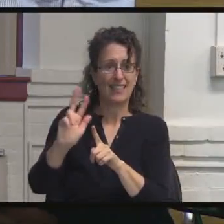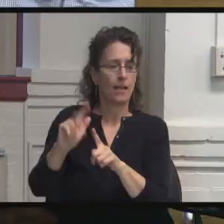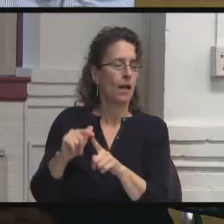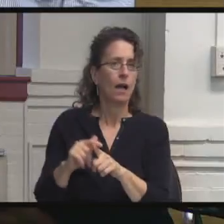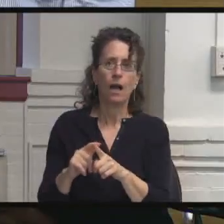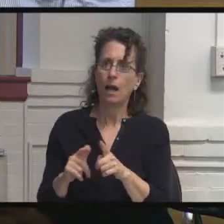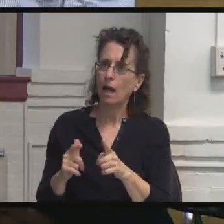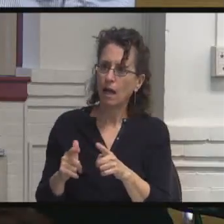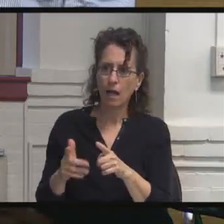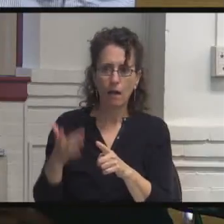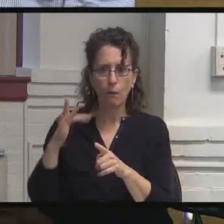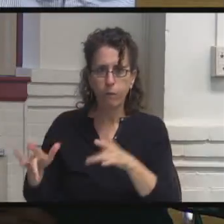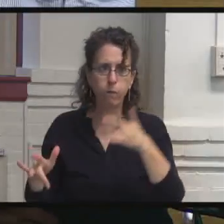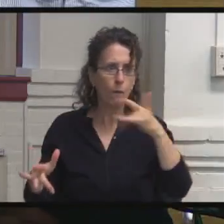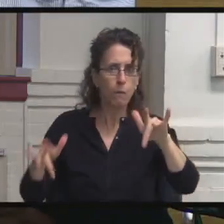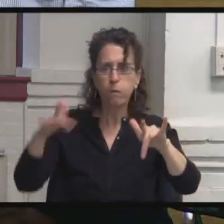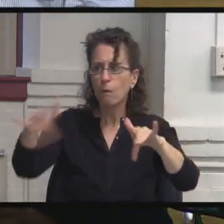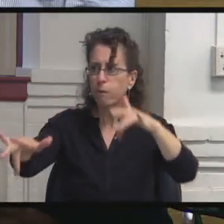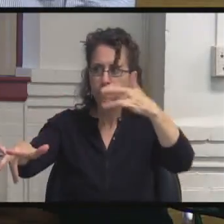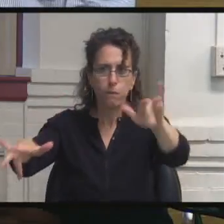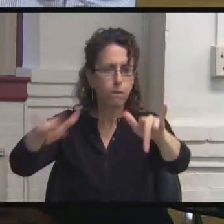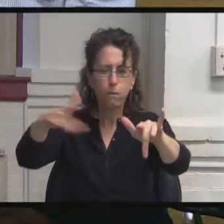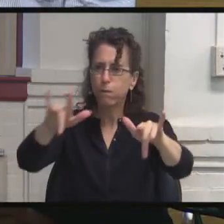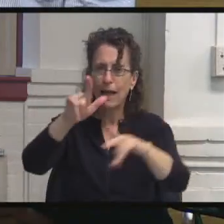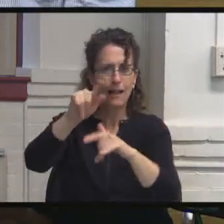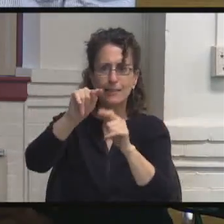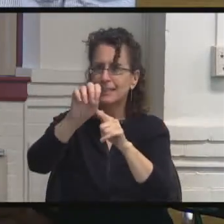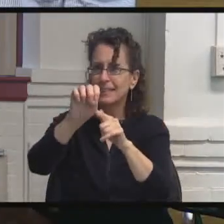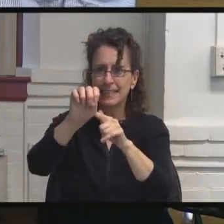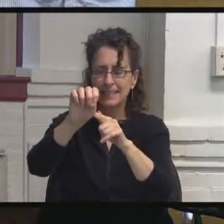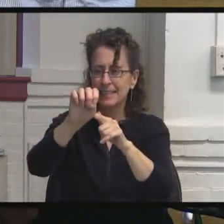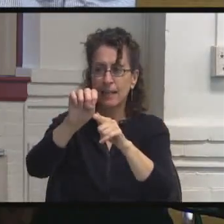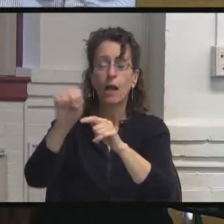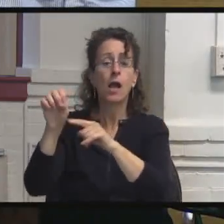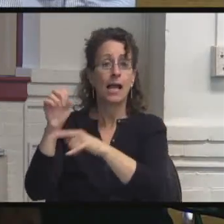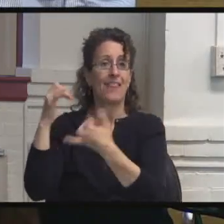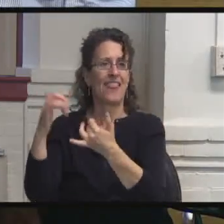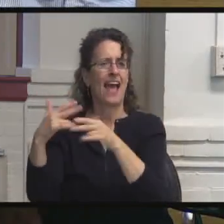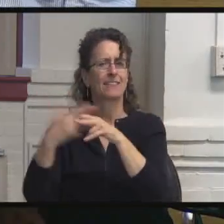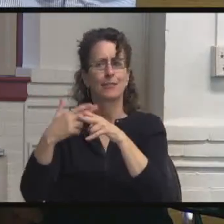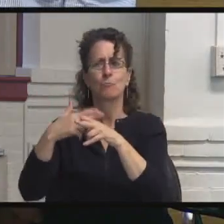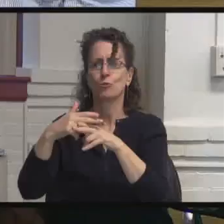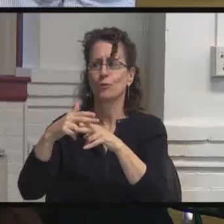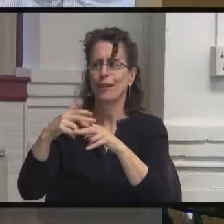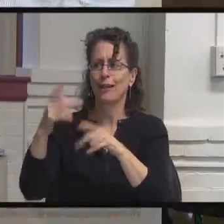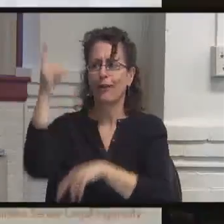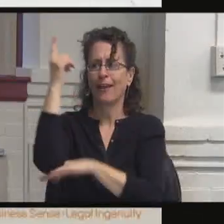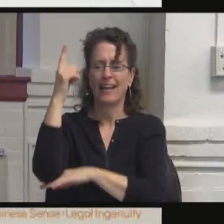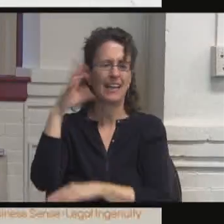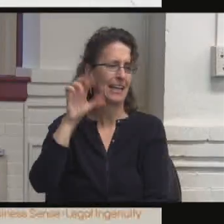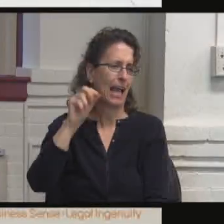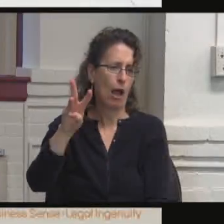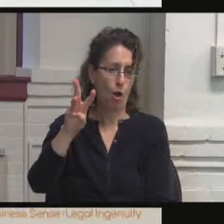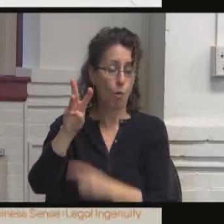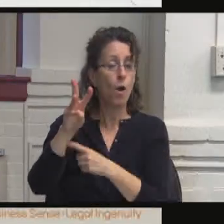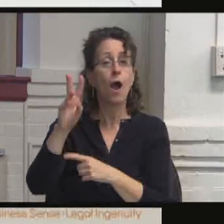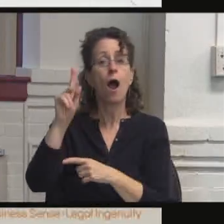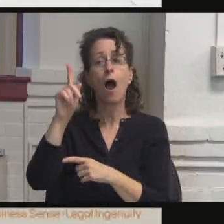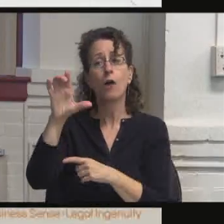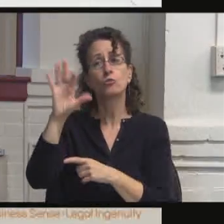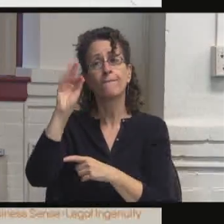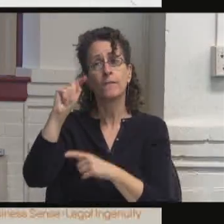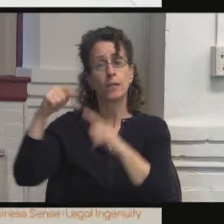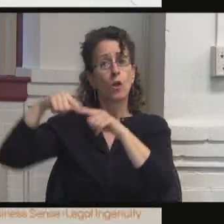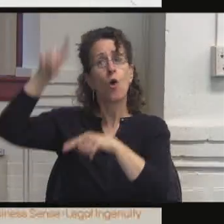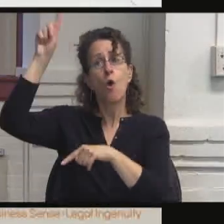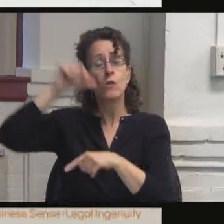no LTE coverage. The CAL is helping out. It's 100 feet tall, and it's doing some good, but